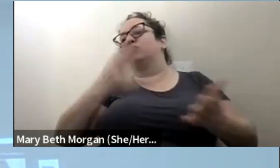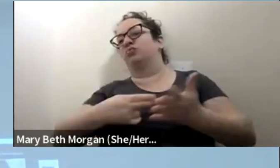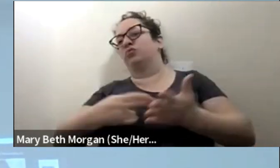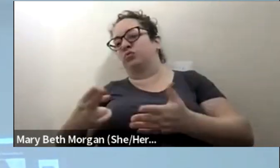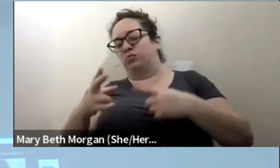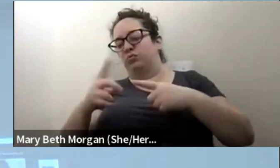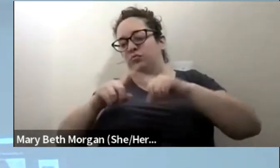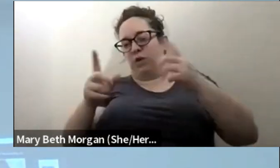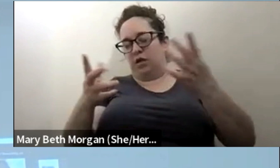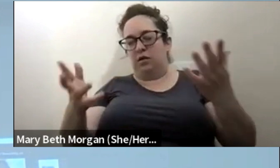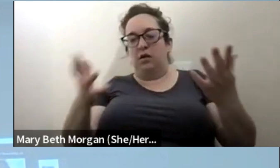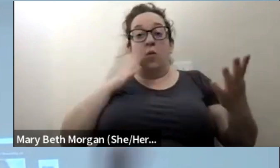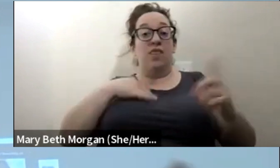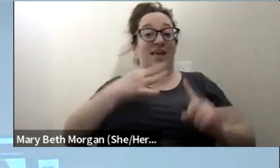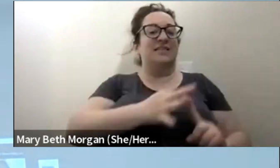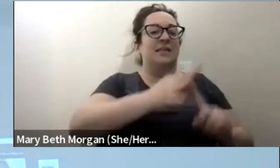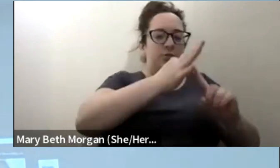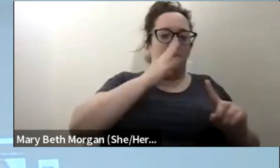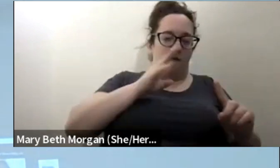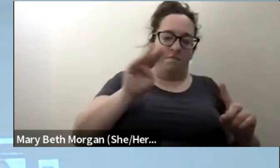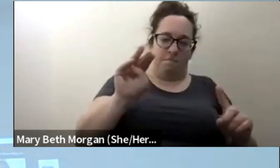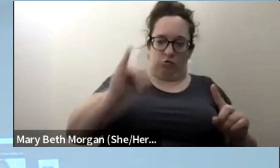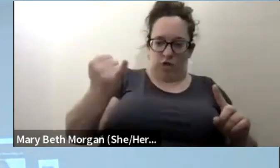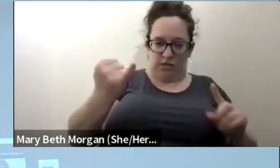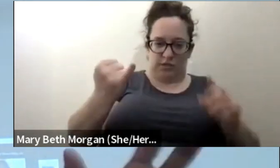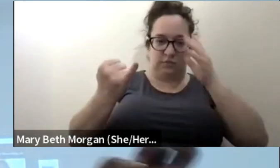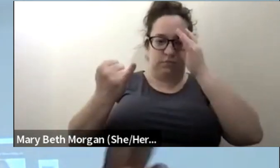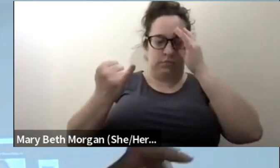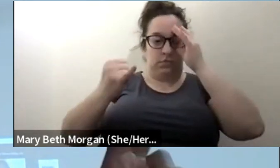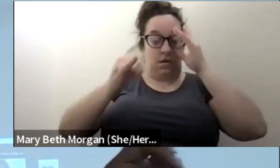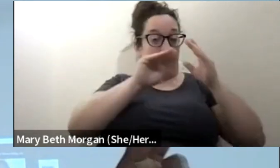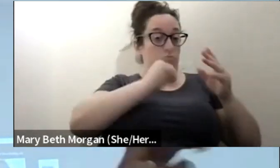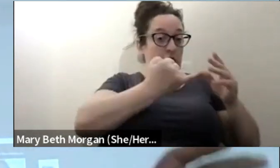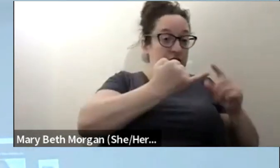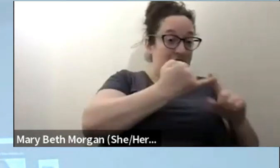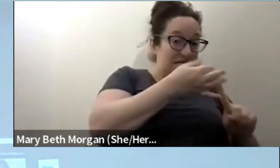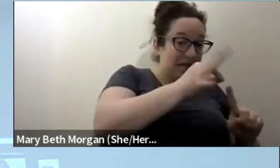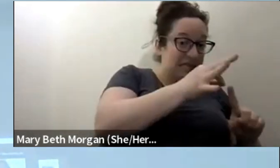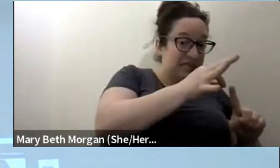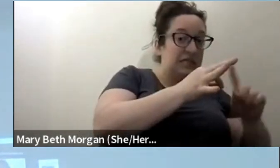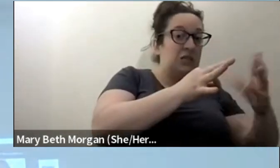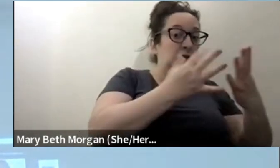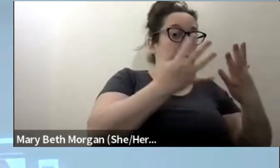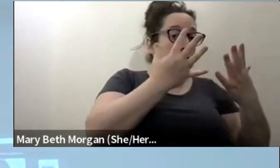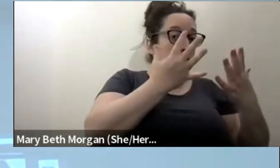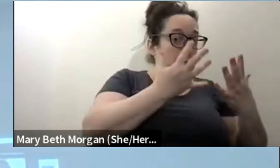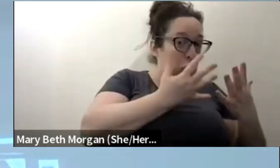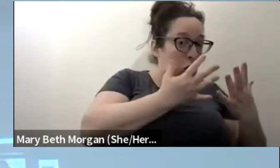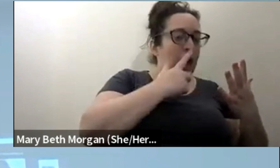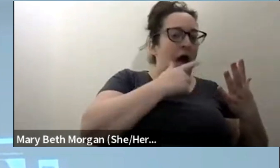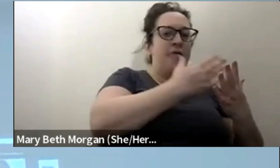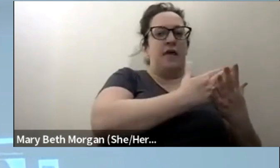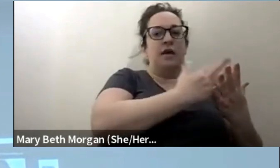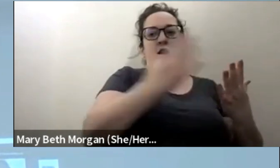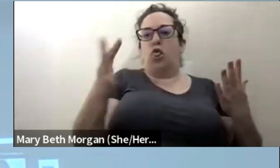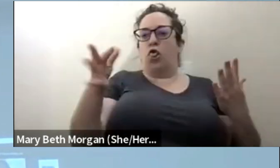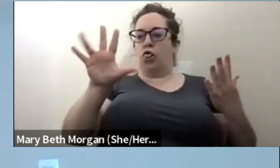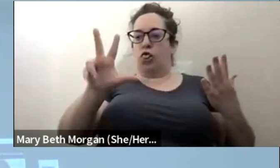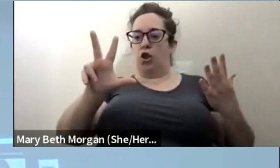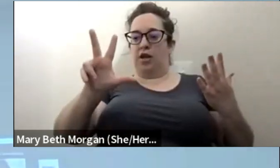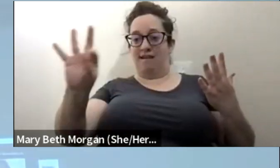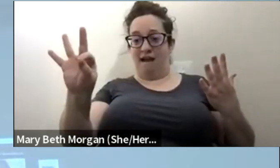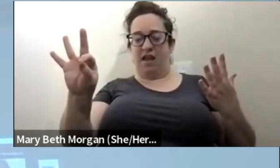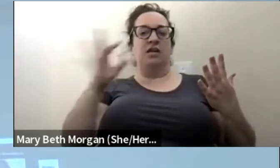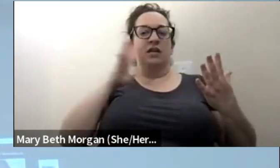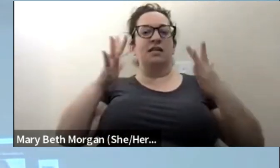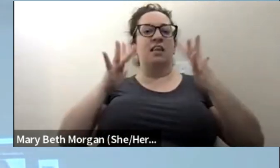cream. Let's think, I don't know if this is true about him, but let's think the perception of Michael Jackson. Michael Jackson at 19,